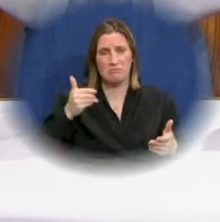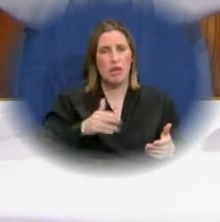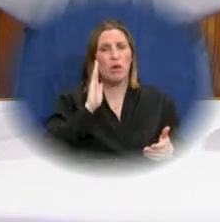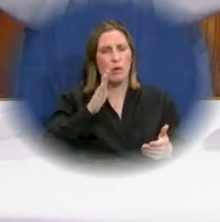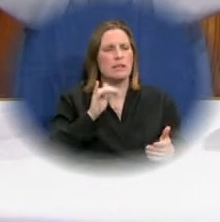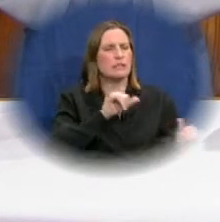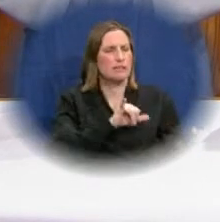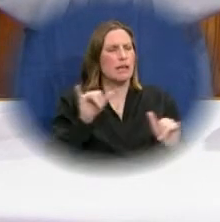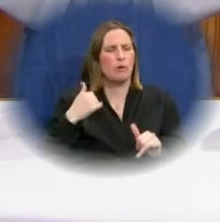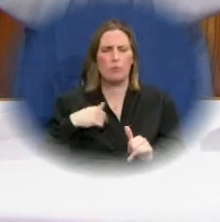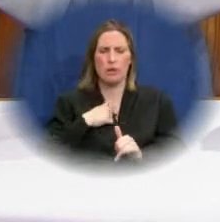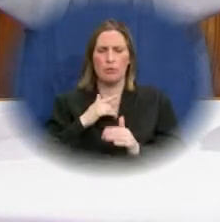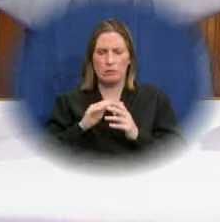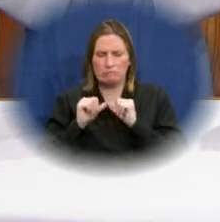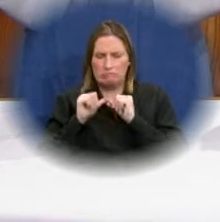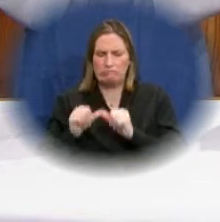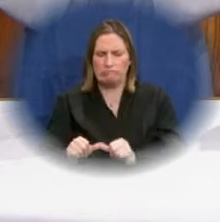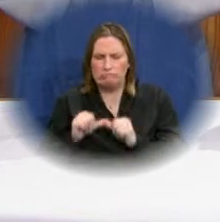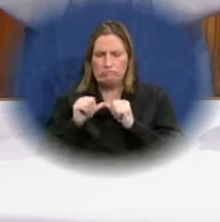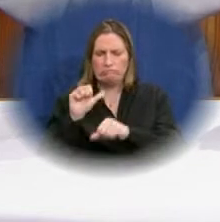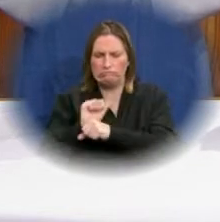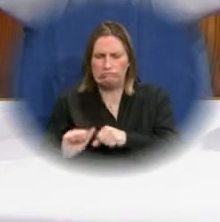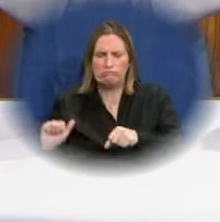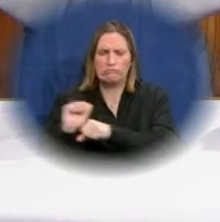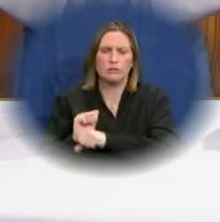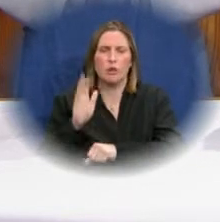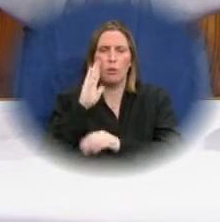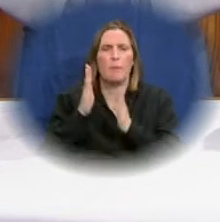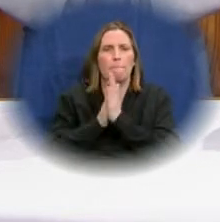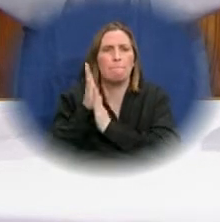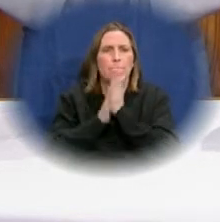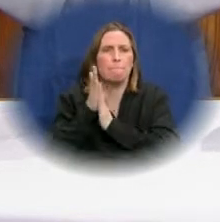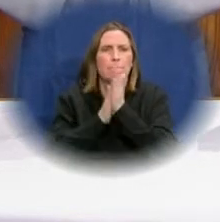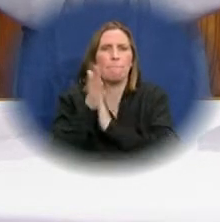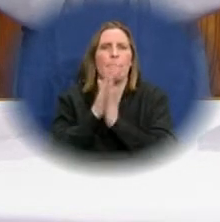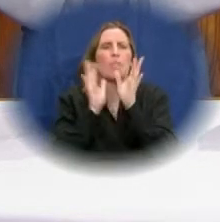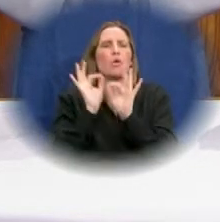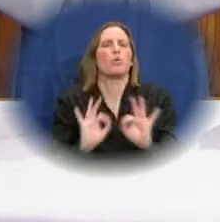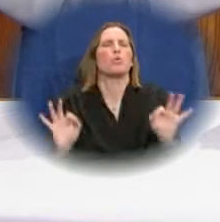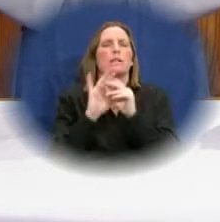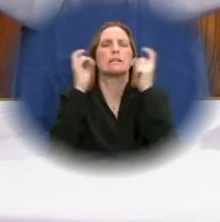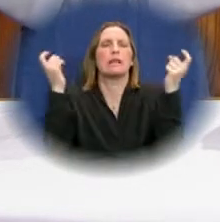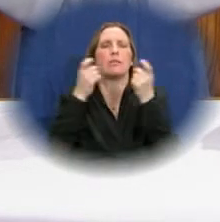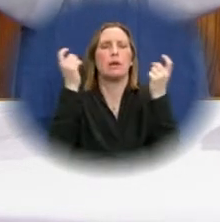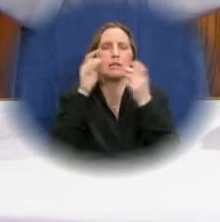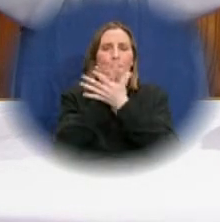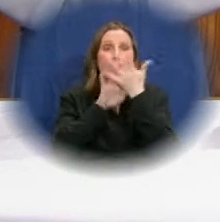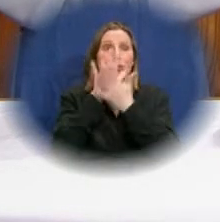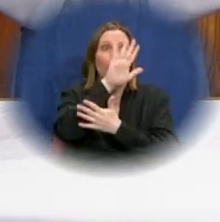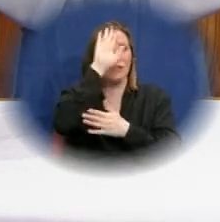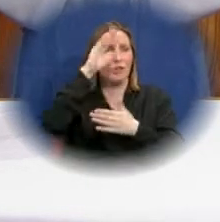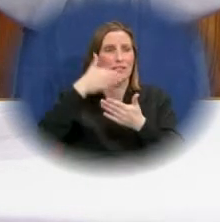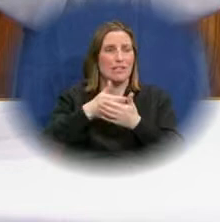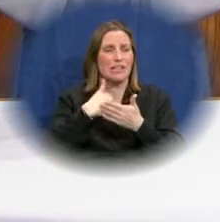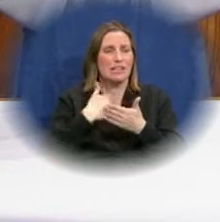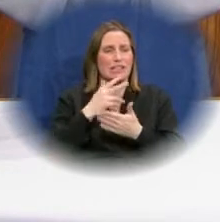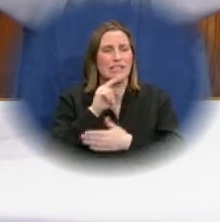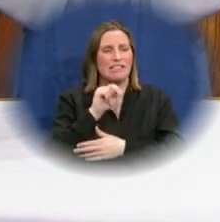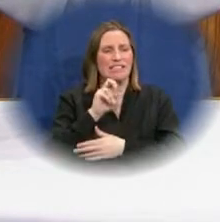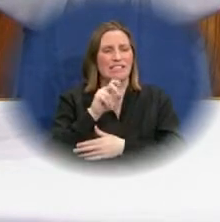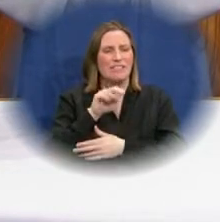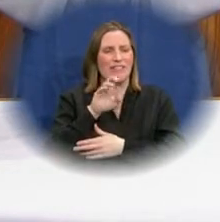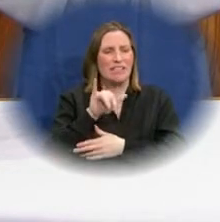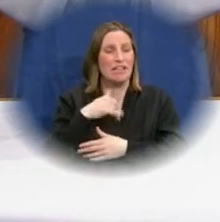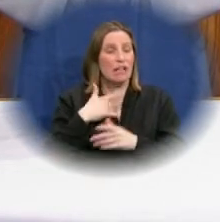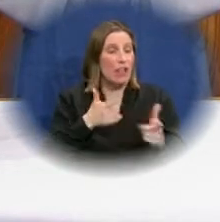so we may press forward all the more eagerly to be the worthy celebration of the mystery of your Son's Nativity, who lives